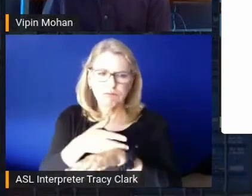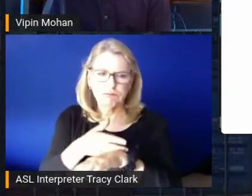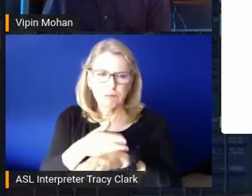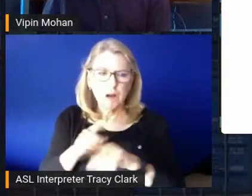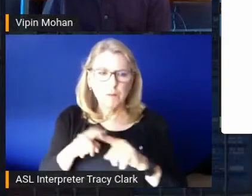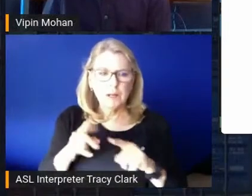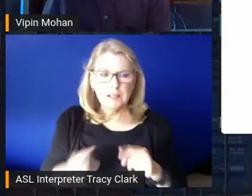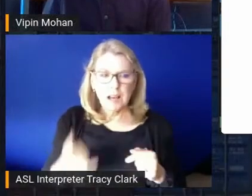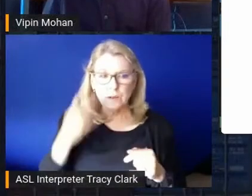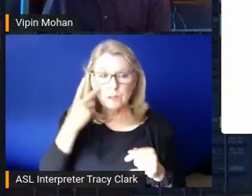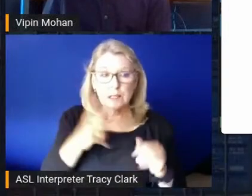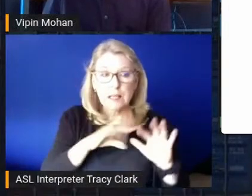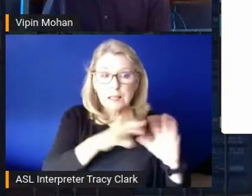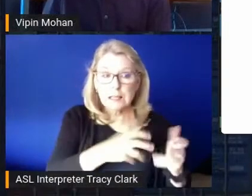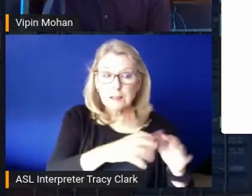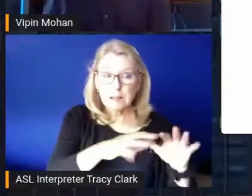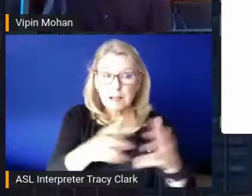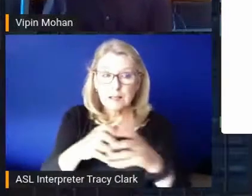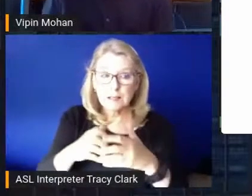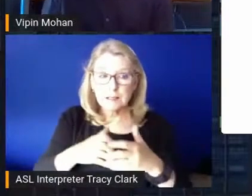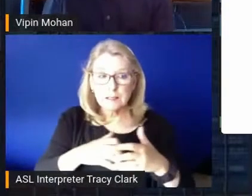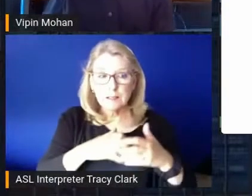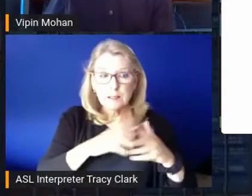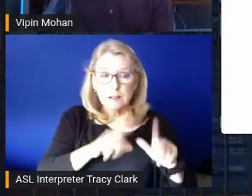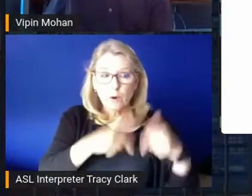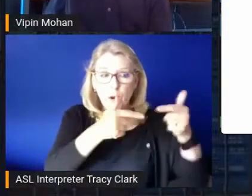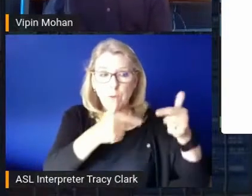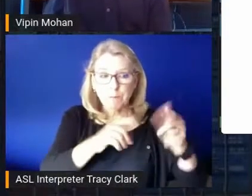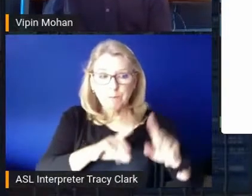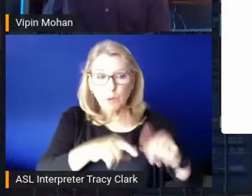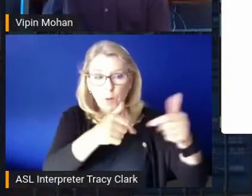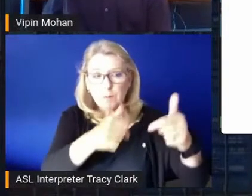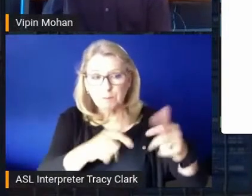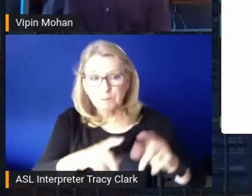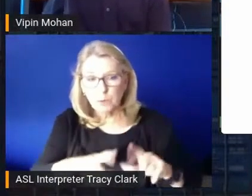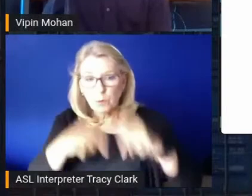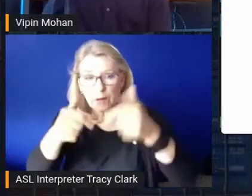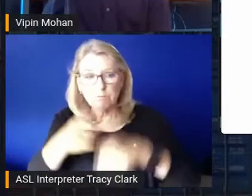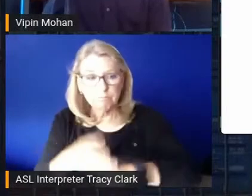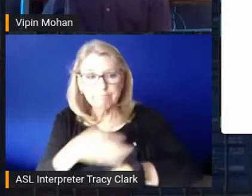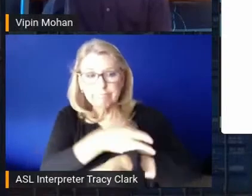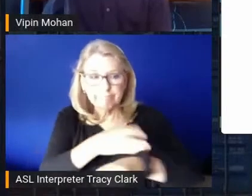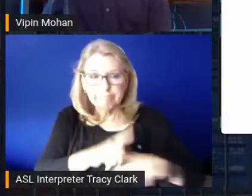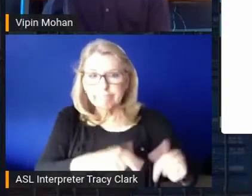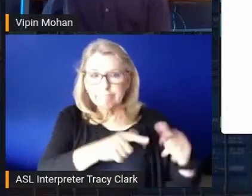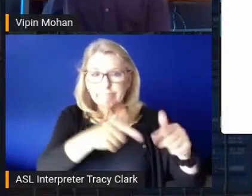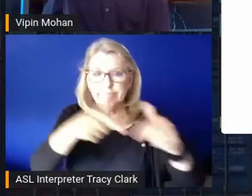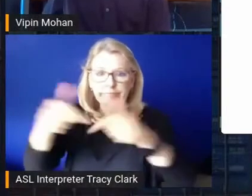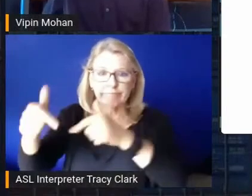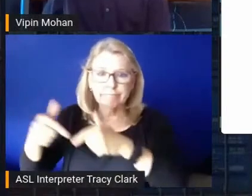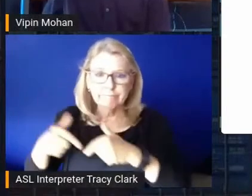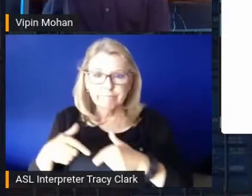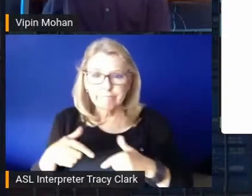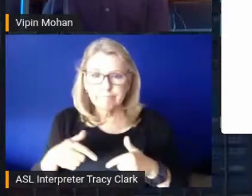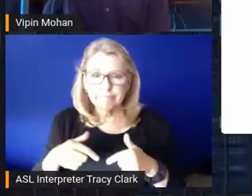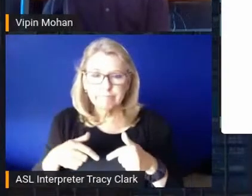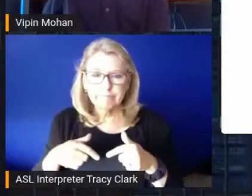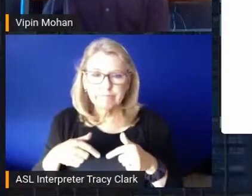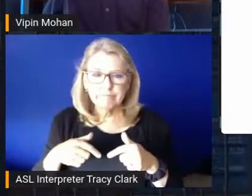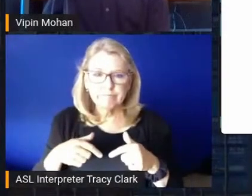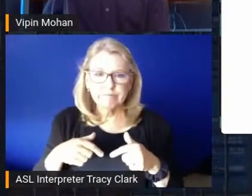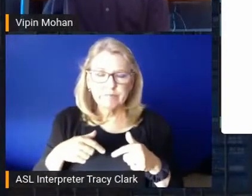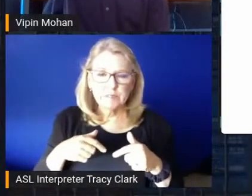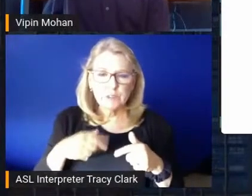Xilium, CNI, the kube proxy, the CSI nodes getting spun up over there. The